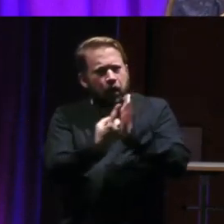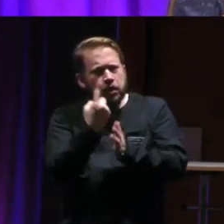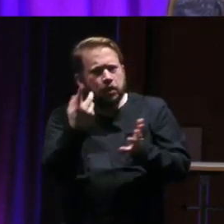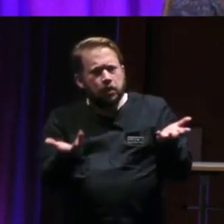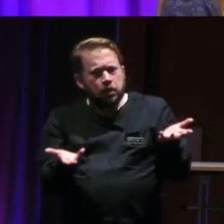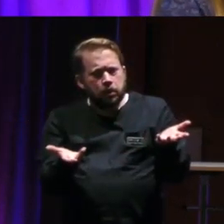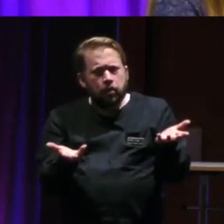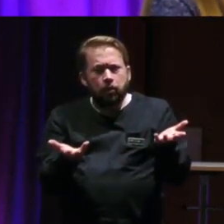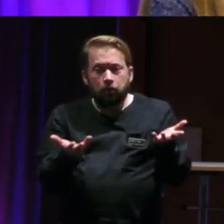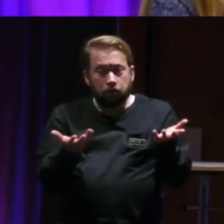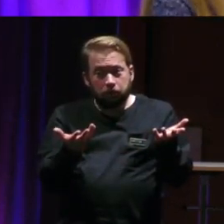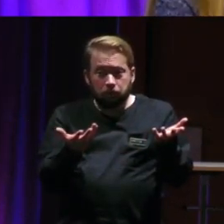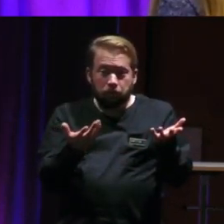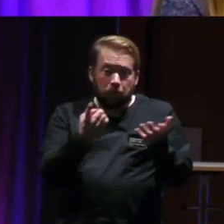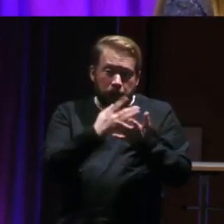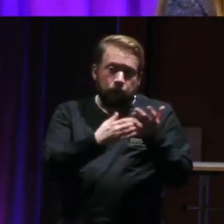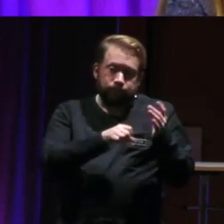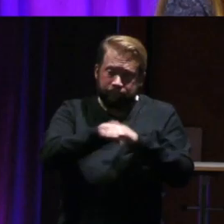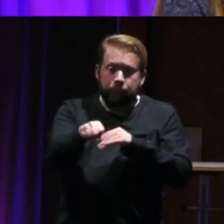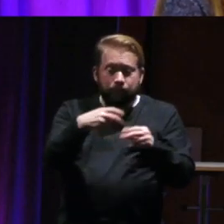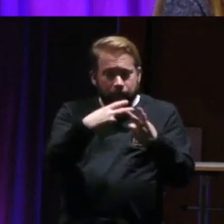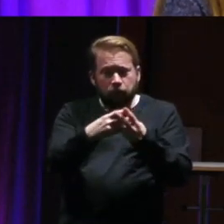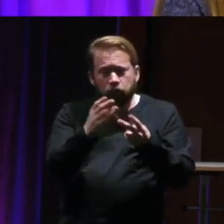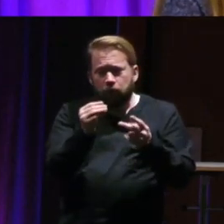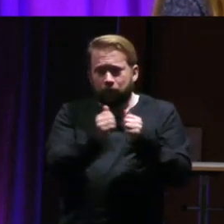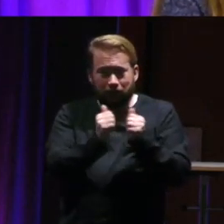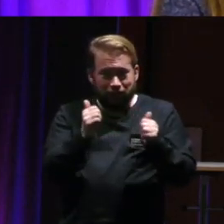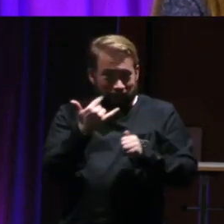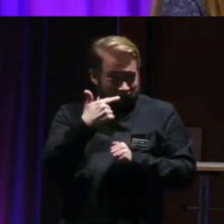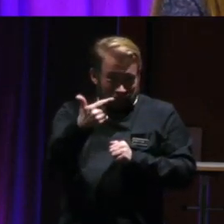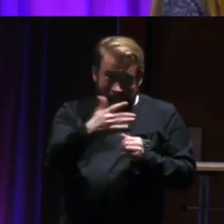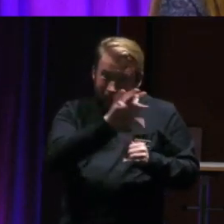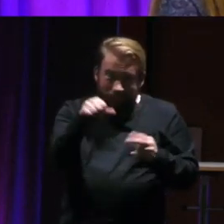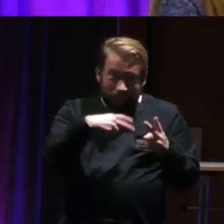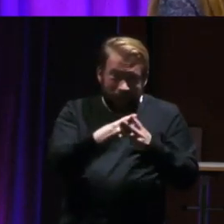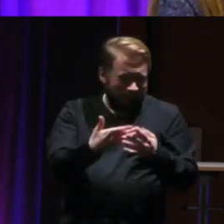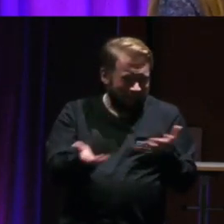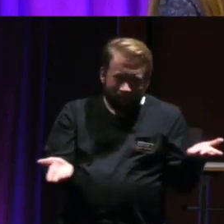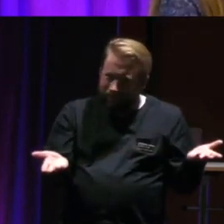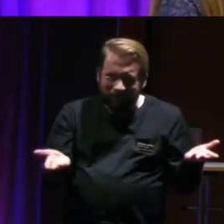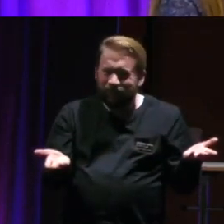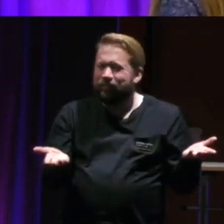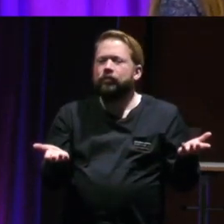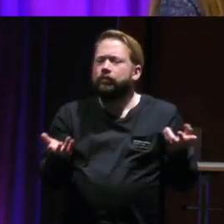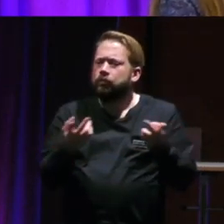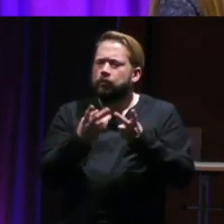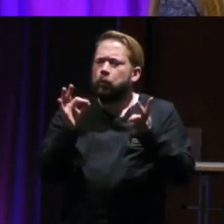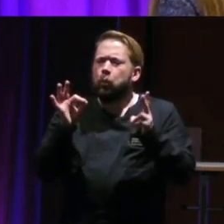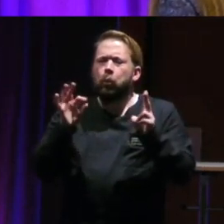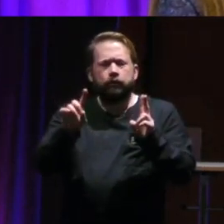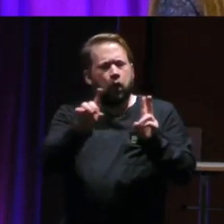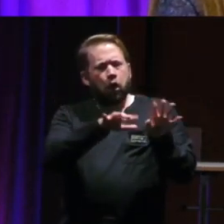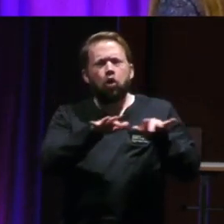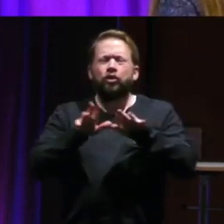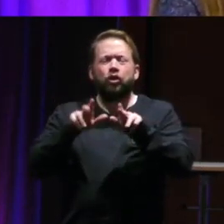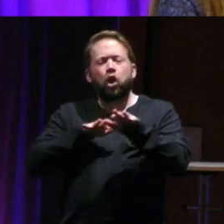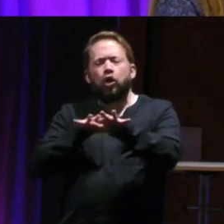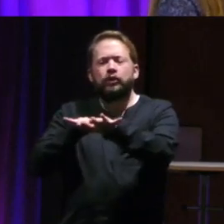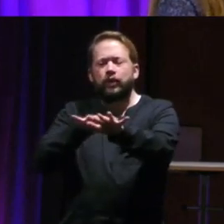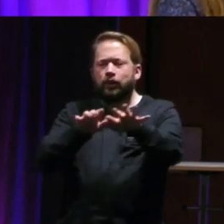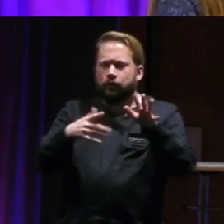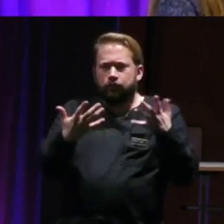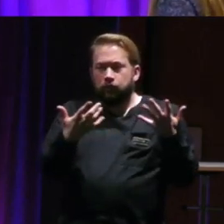were in prison, but many, not tens of thousands or hundreds of thousands of people. How sort of have they just been too